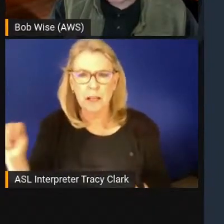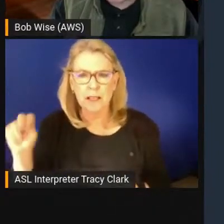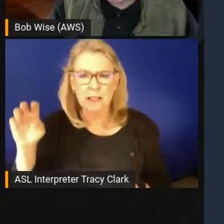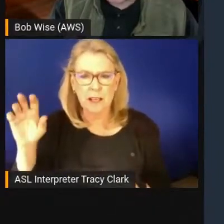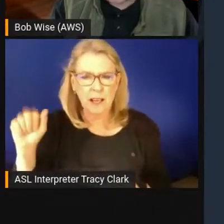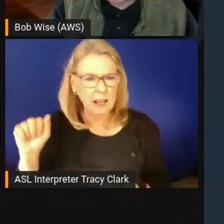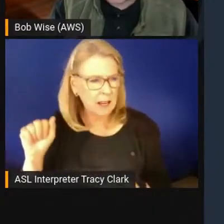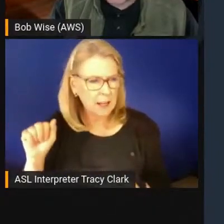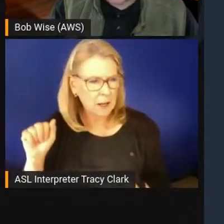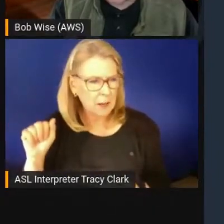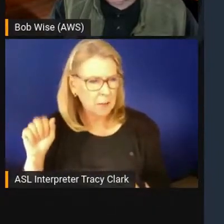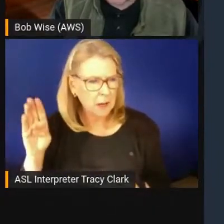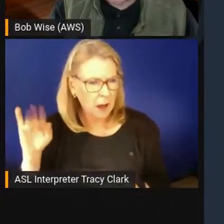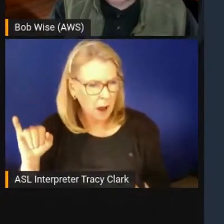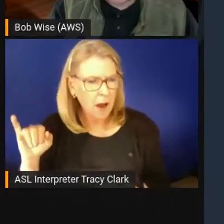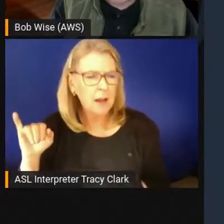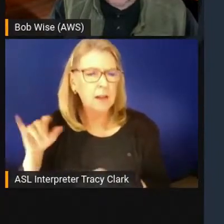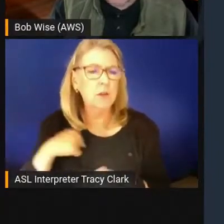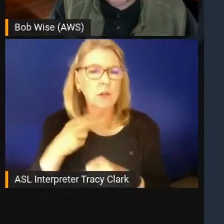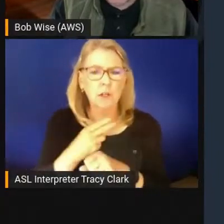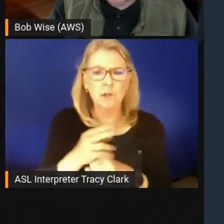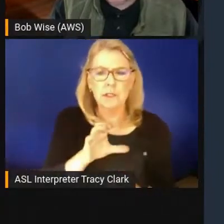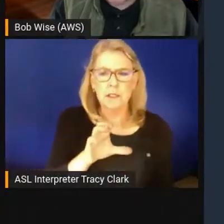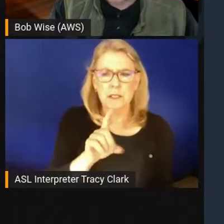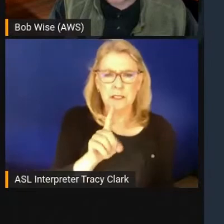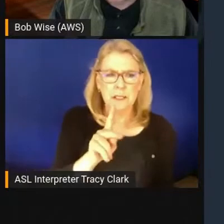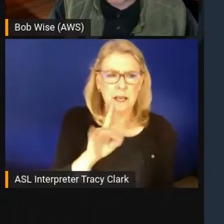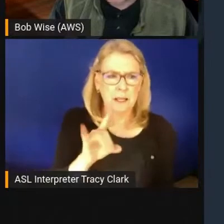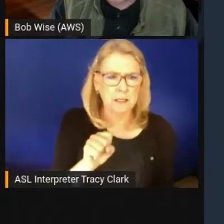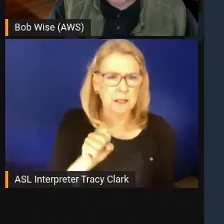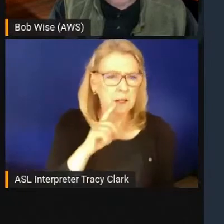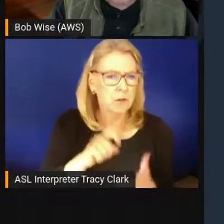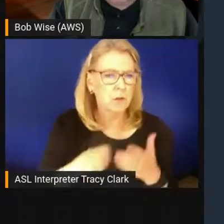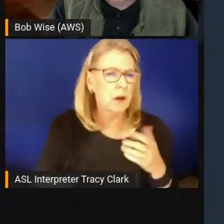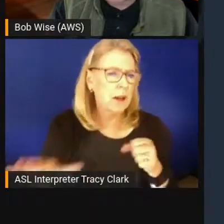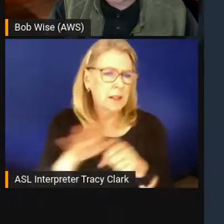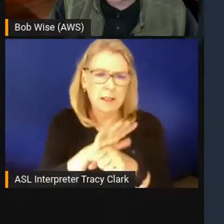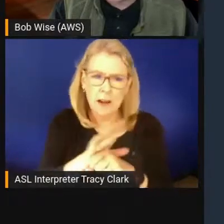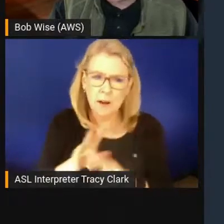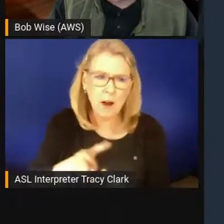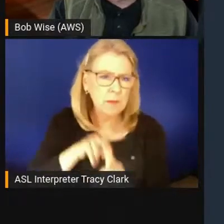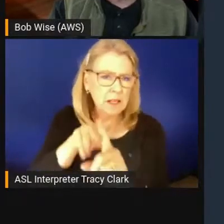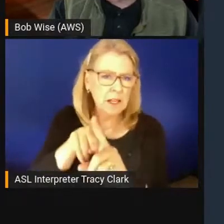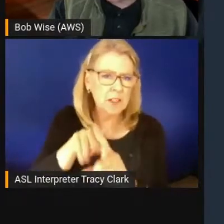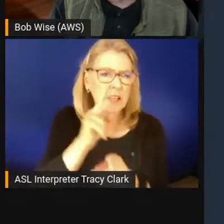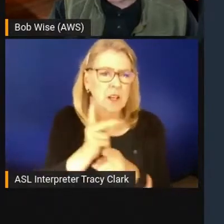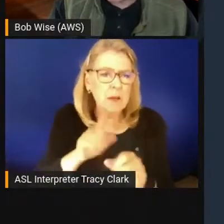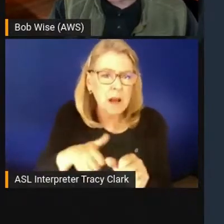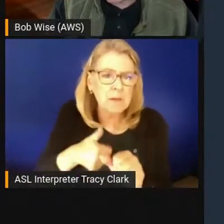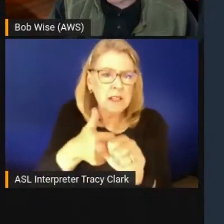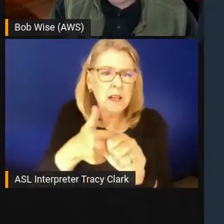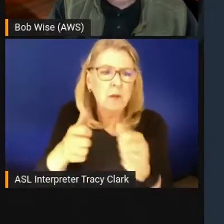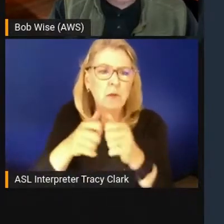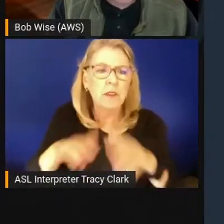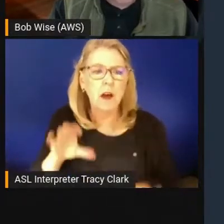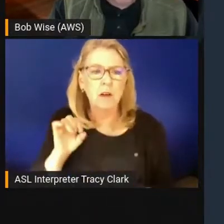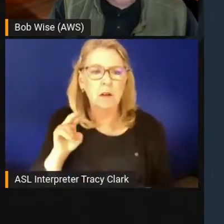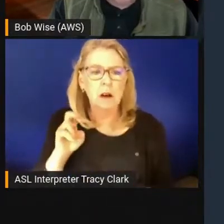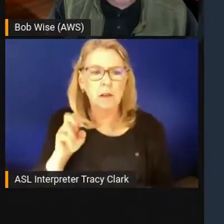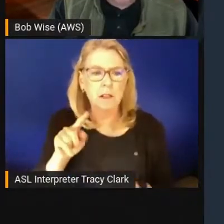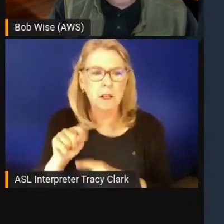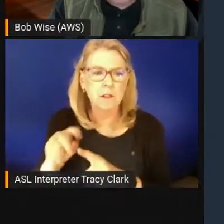This makes it easy to use CDKs to write entire applications, keep them up to date without context switching between your favorite programming language